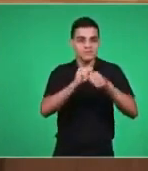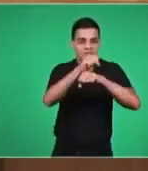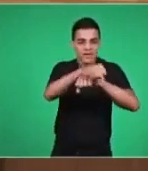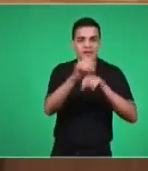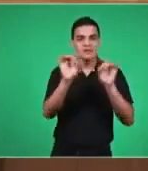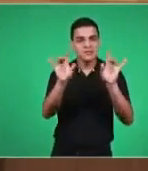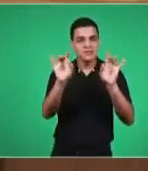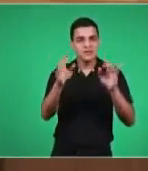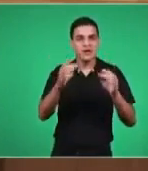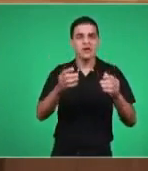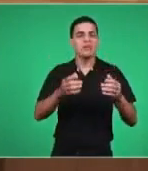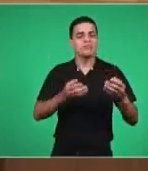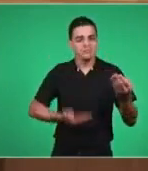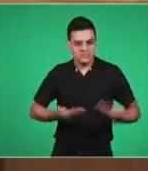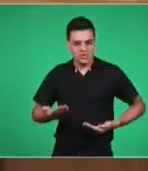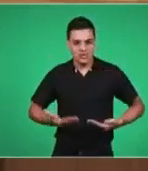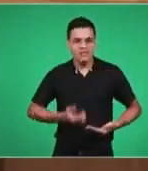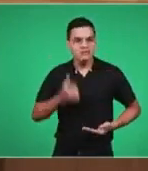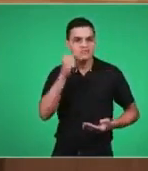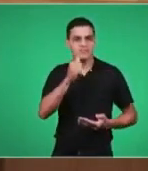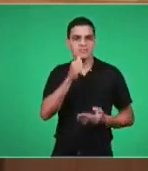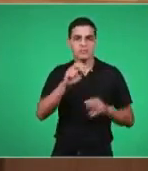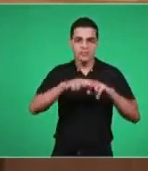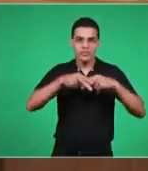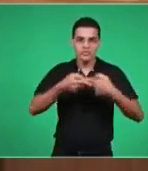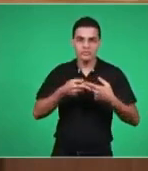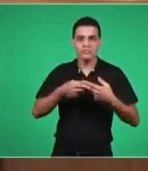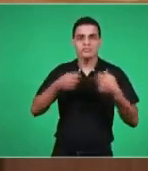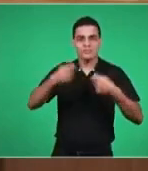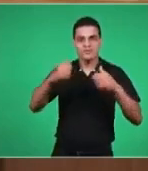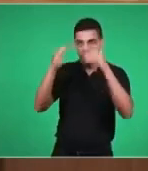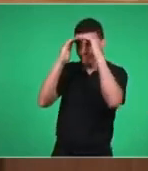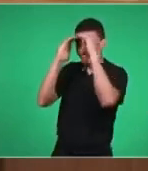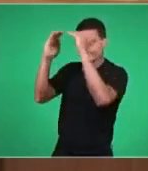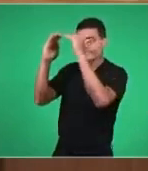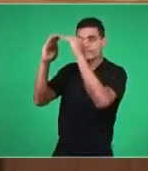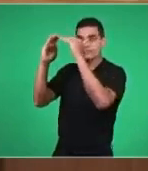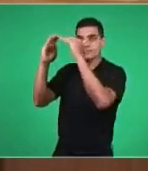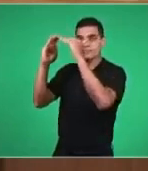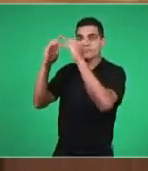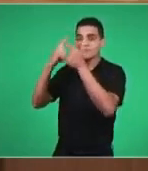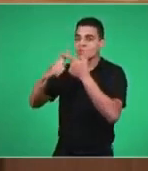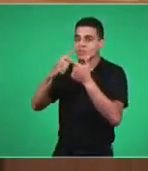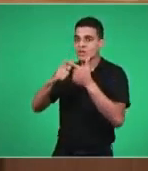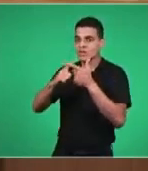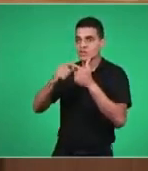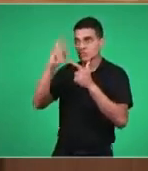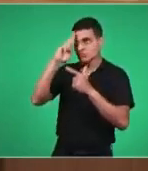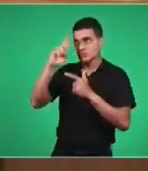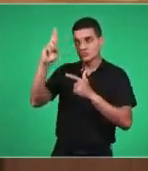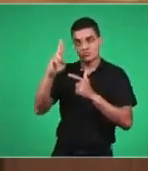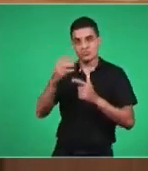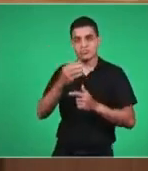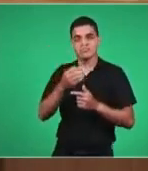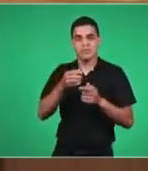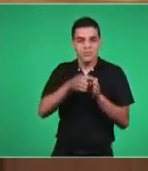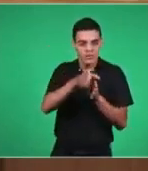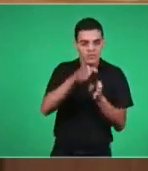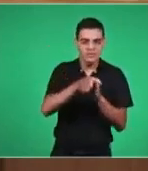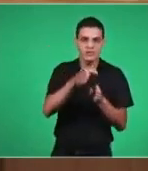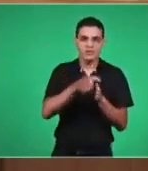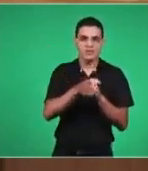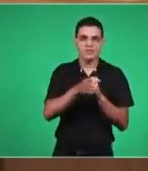It is our responsibility. You have to do your job, and the government of the church will do theirs.